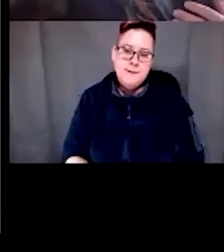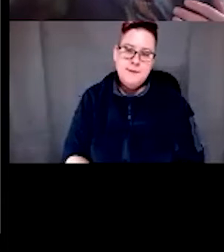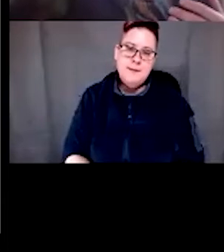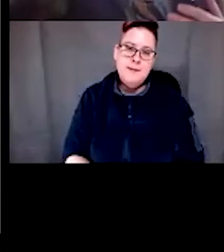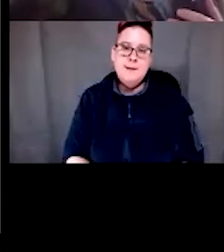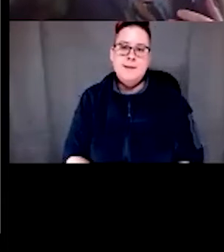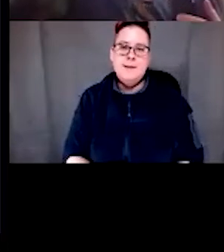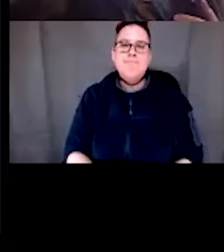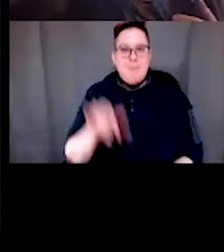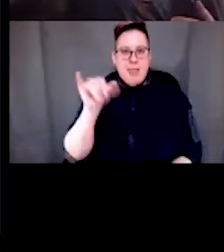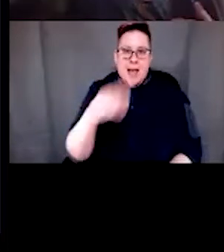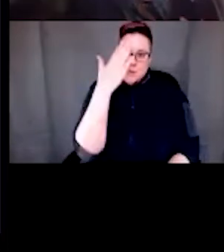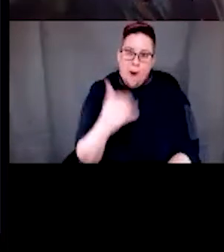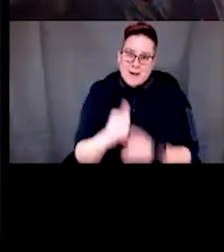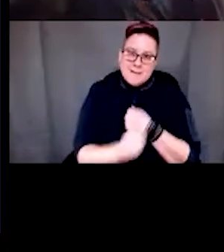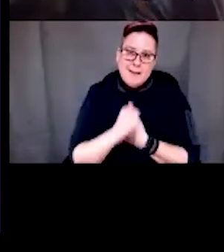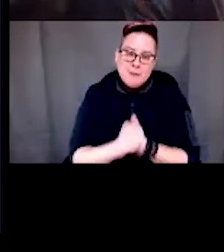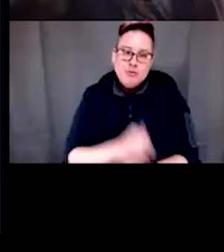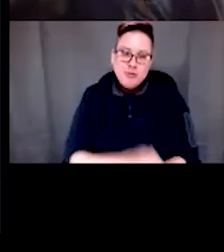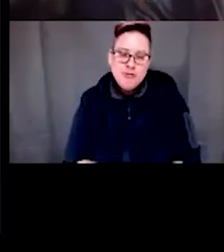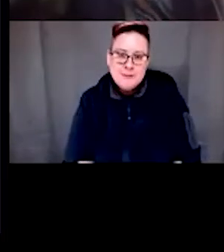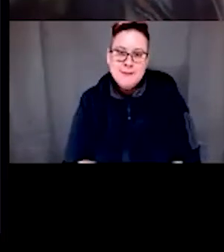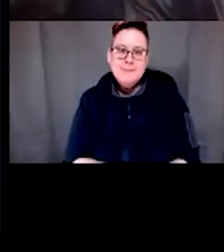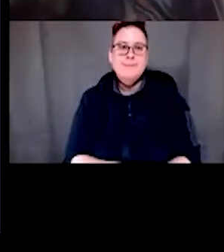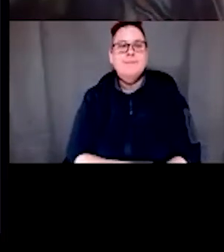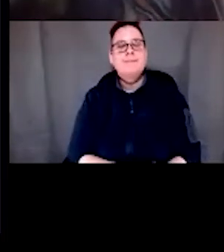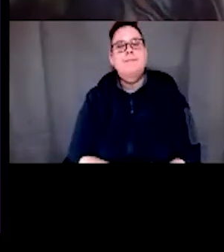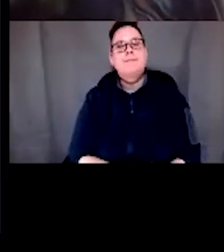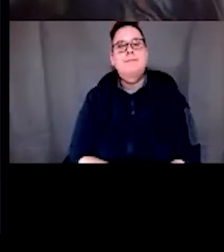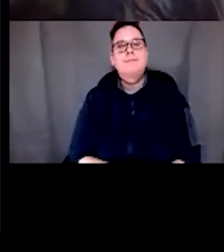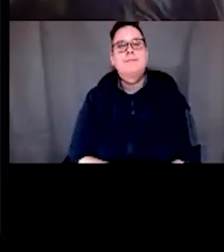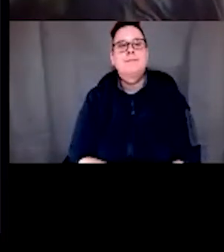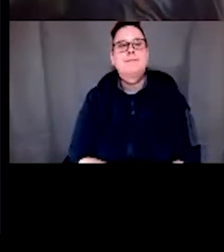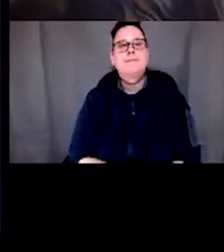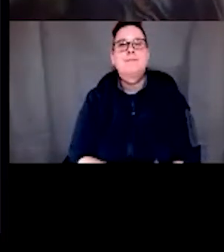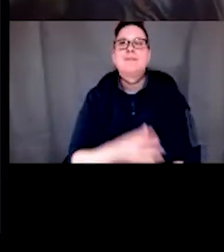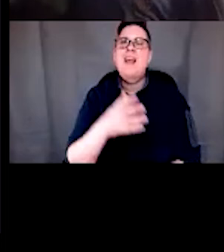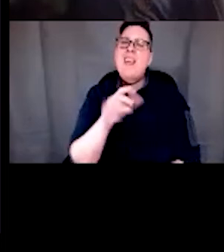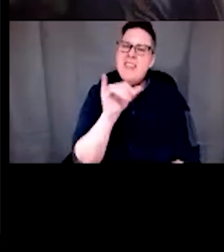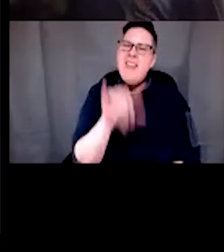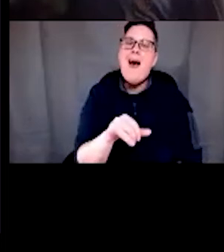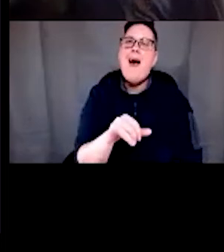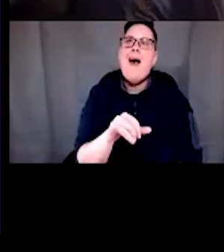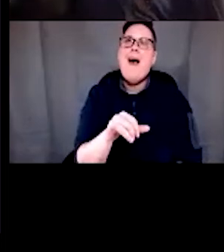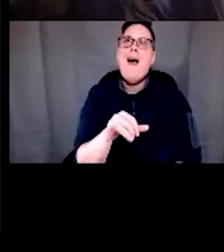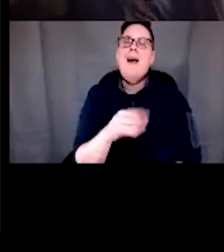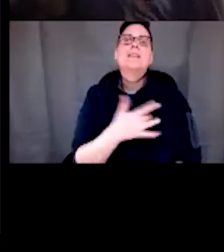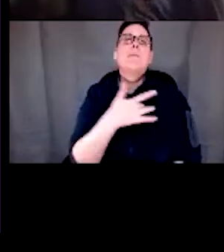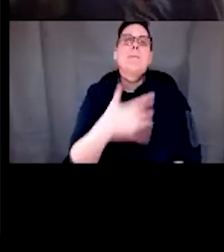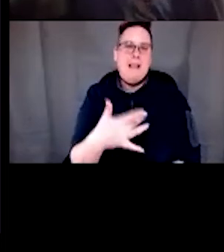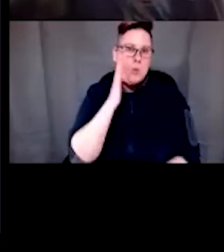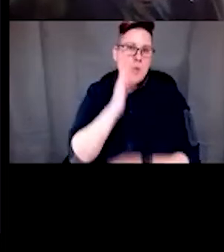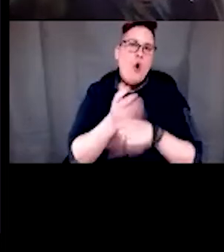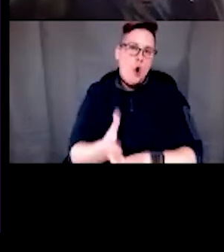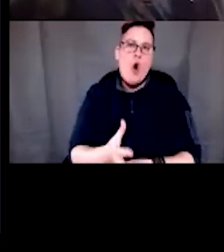That's why it's so dangerous. And it's how we're likely to emerge